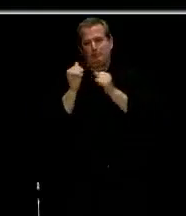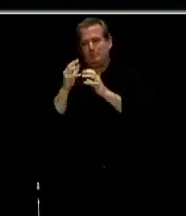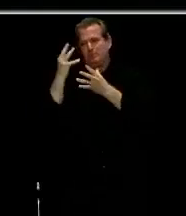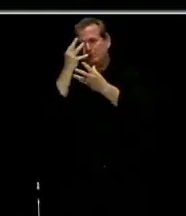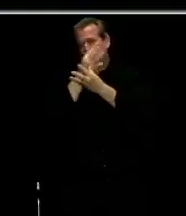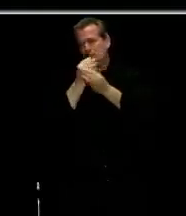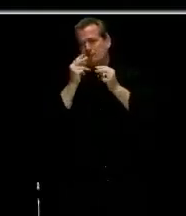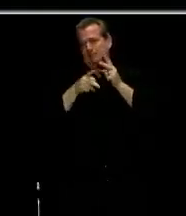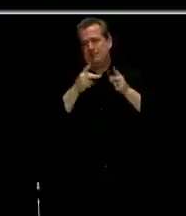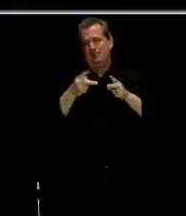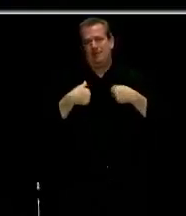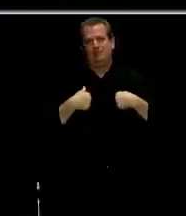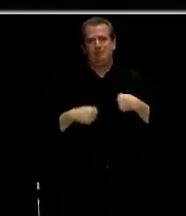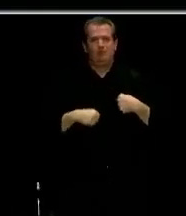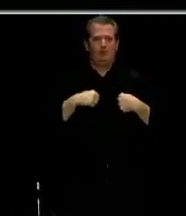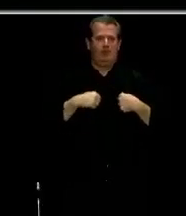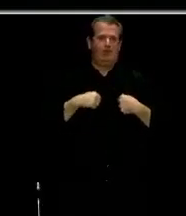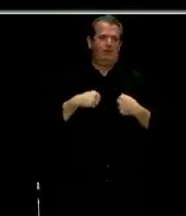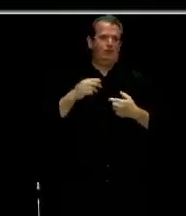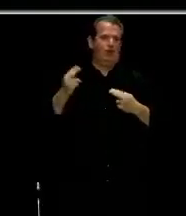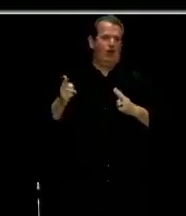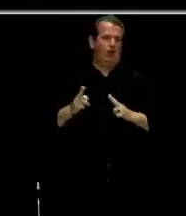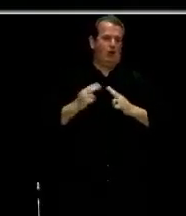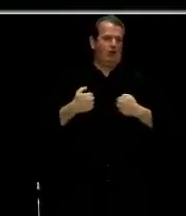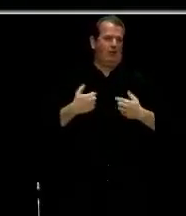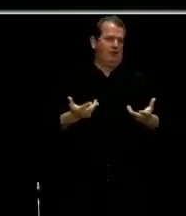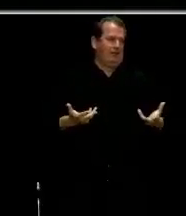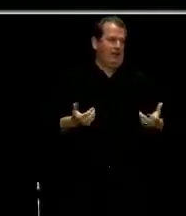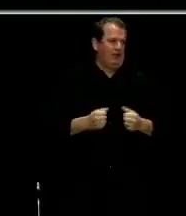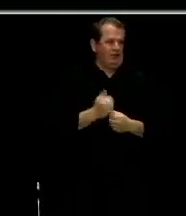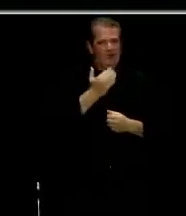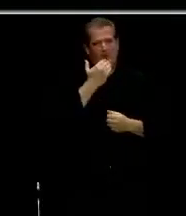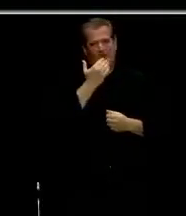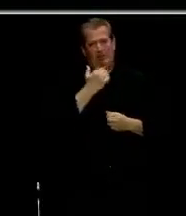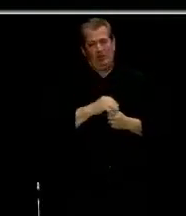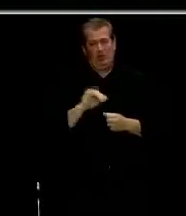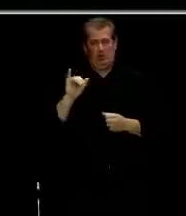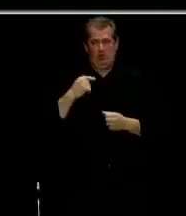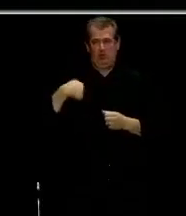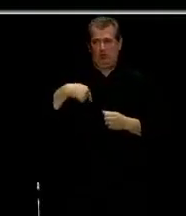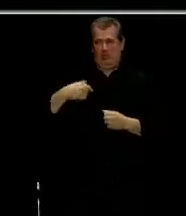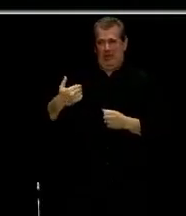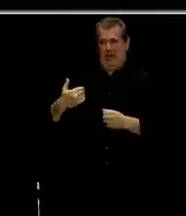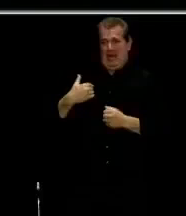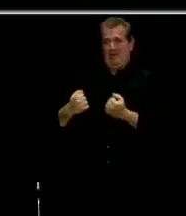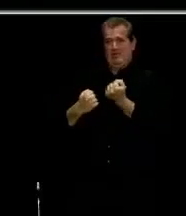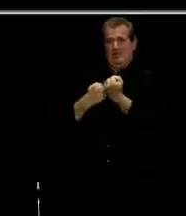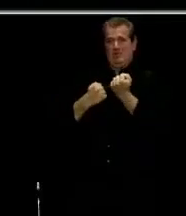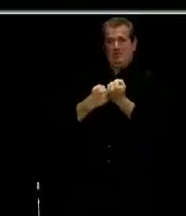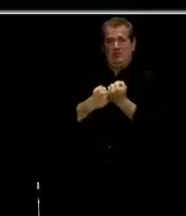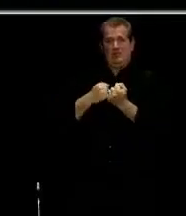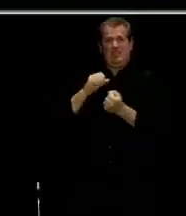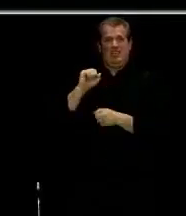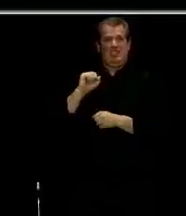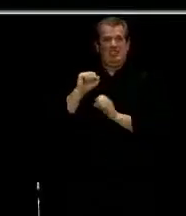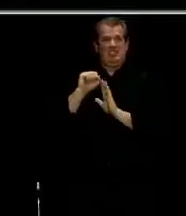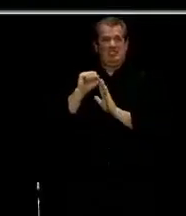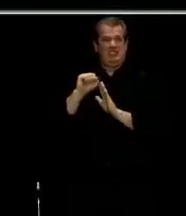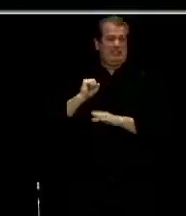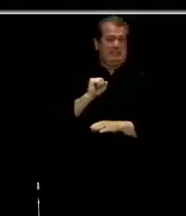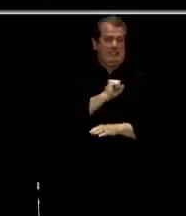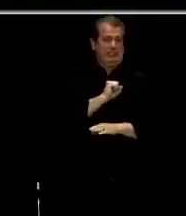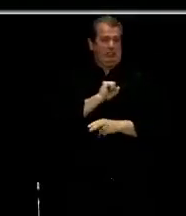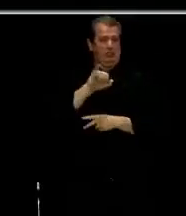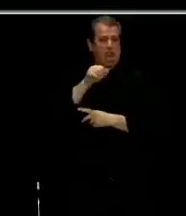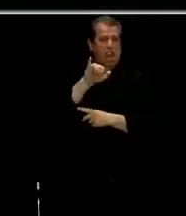privilege to be here. And I can't thank our sponsors. I thank Senator Jay Collins, Representative